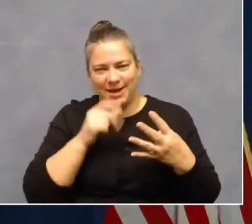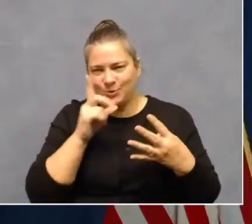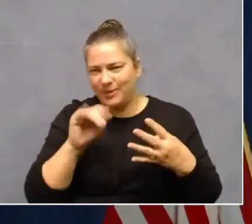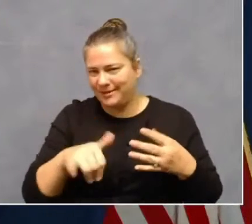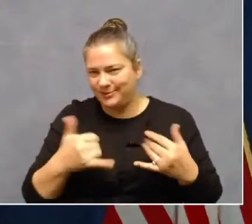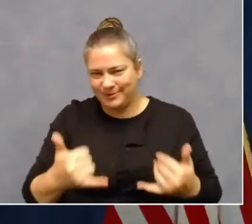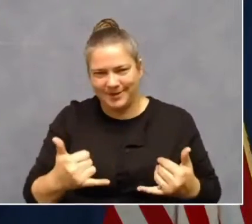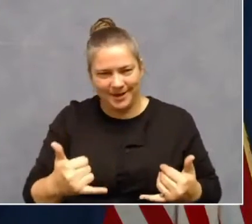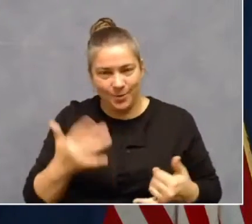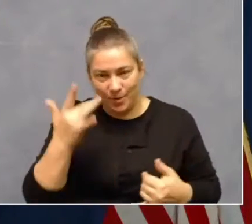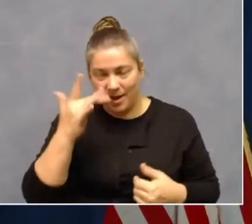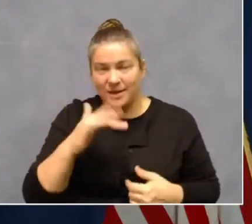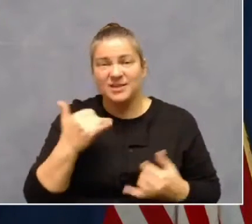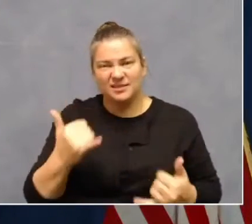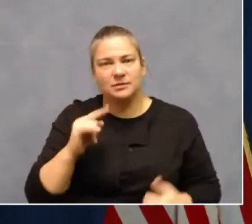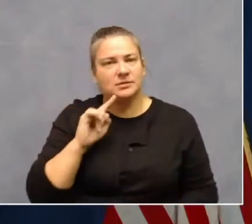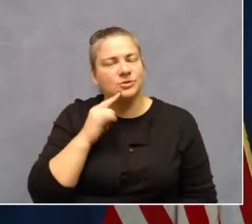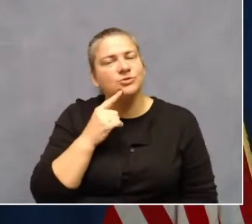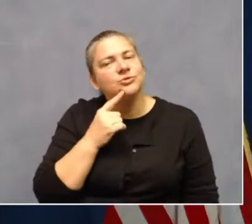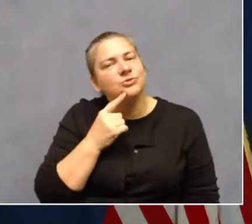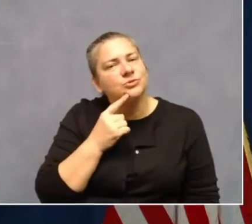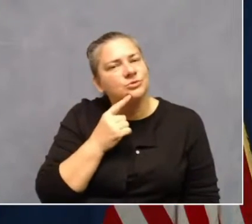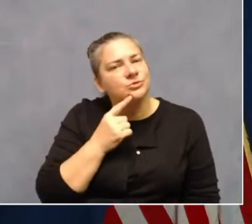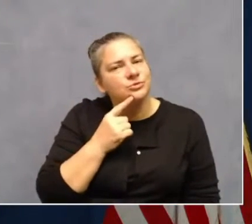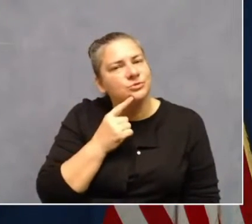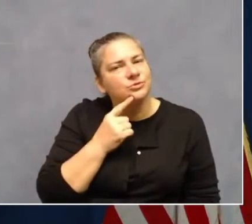today's pretty serious in where we are and what we've